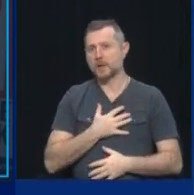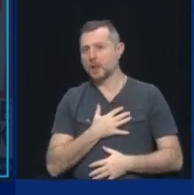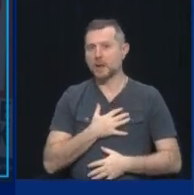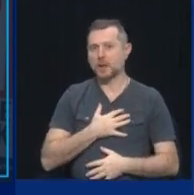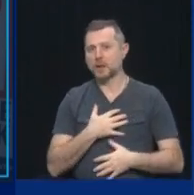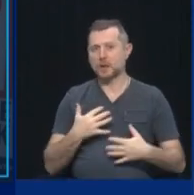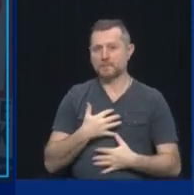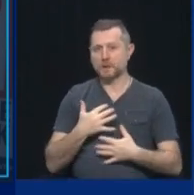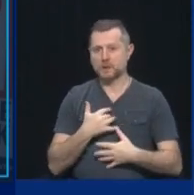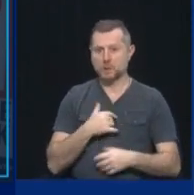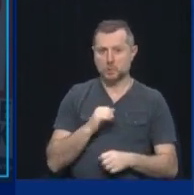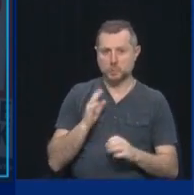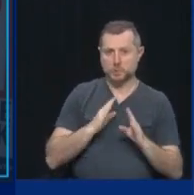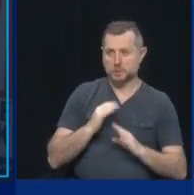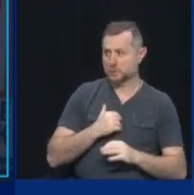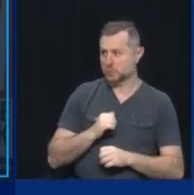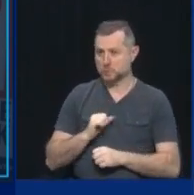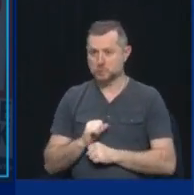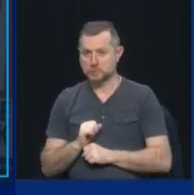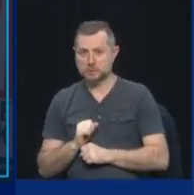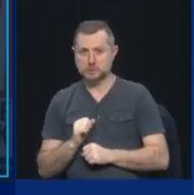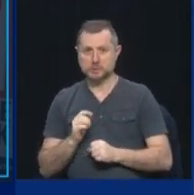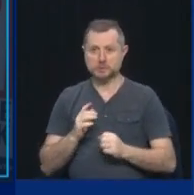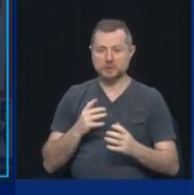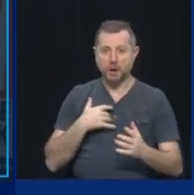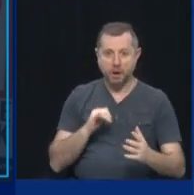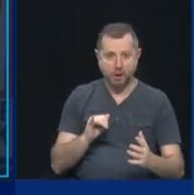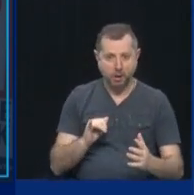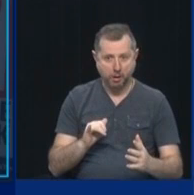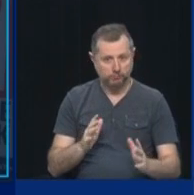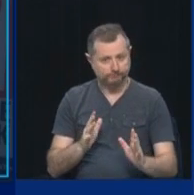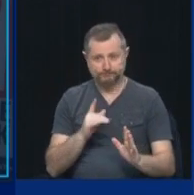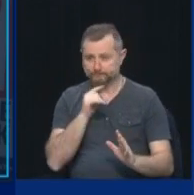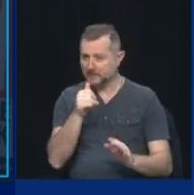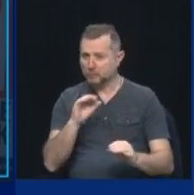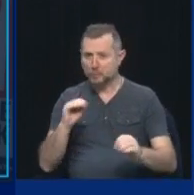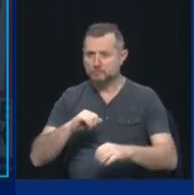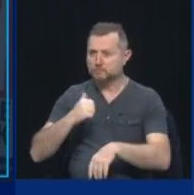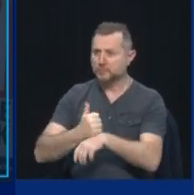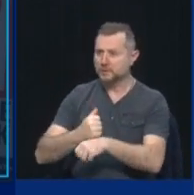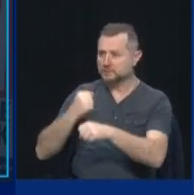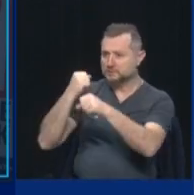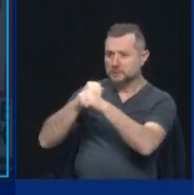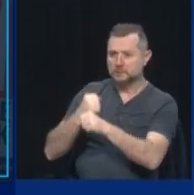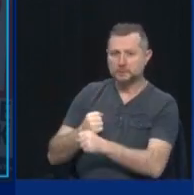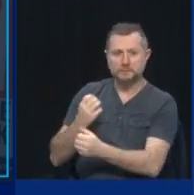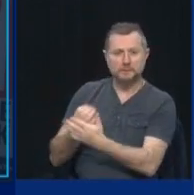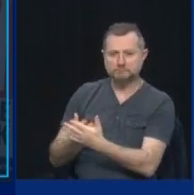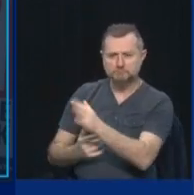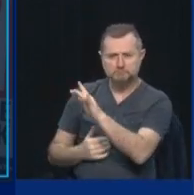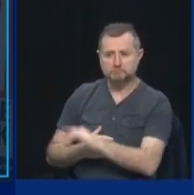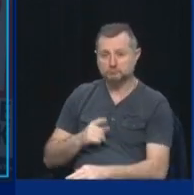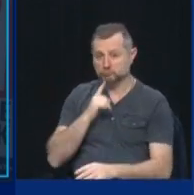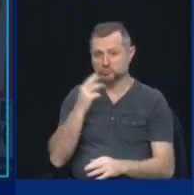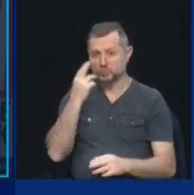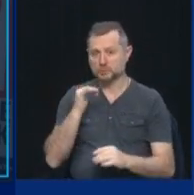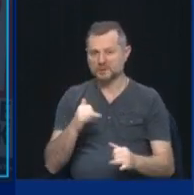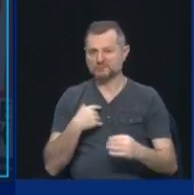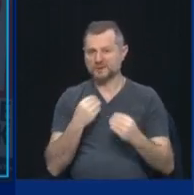study, but they're not reality-based. You get time off to get the